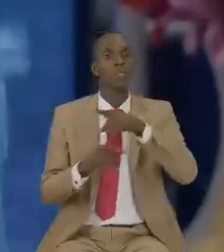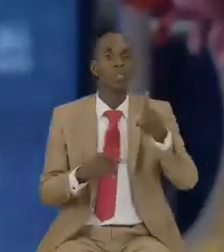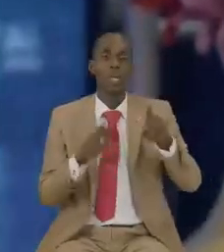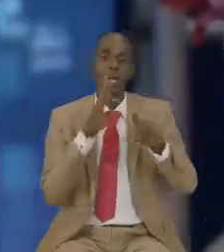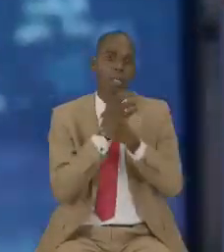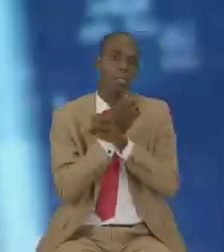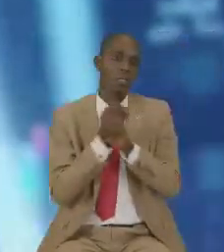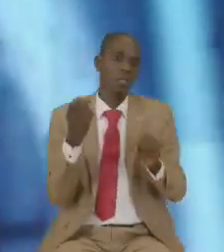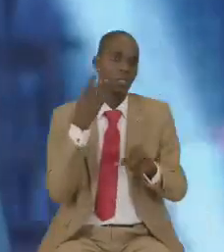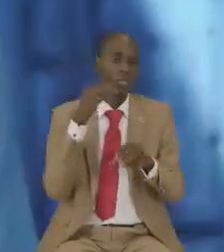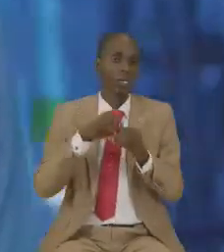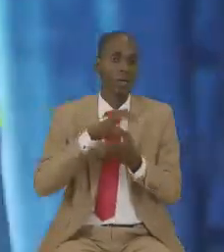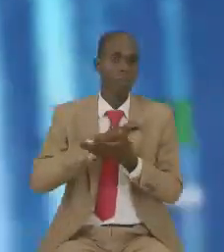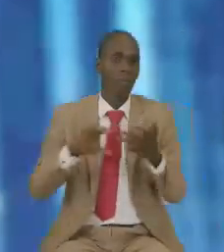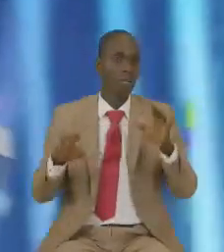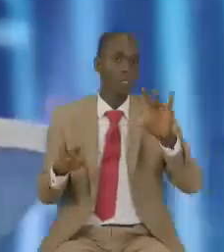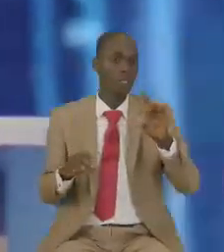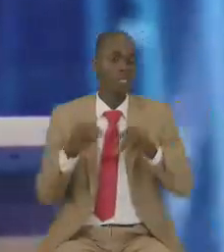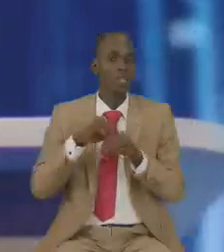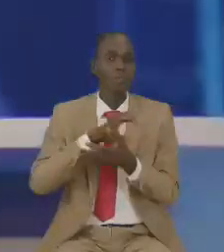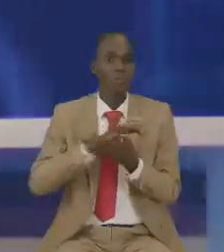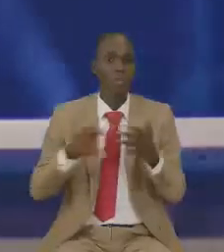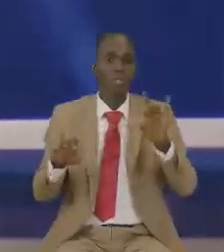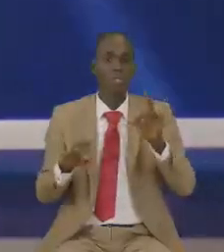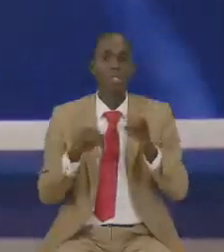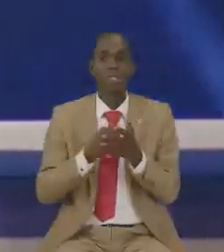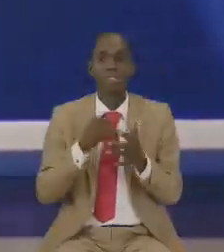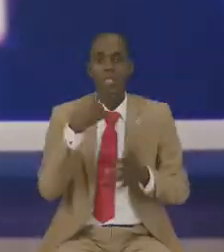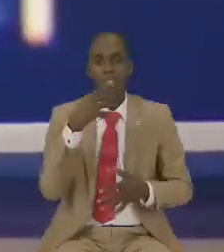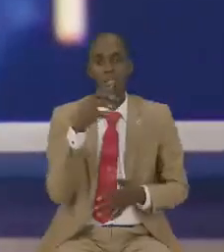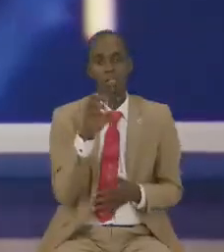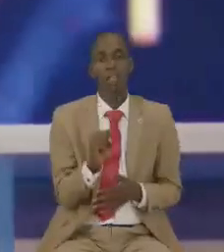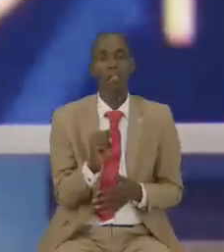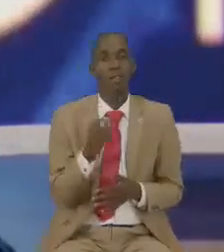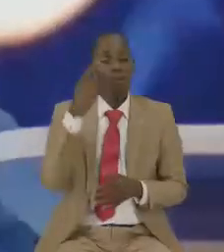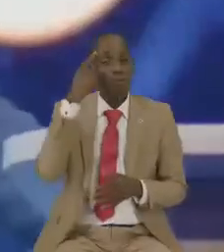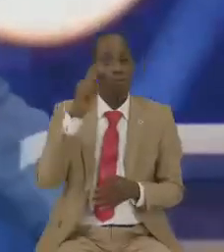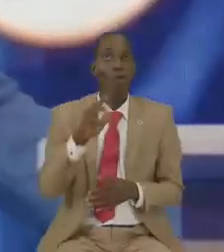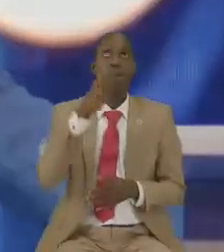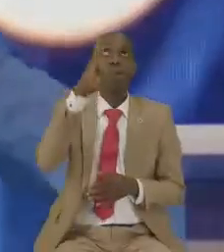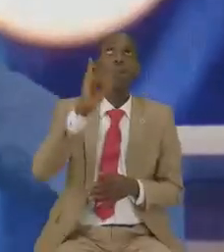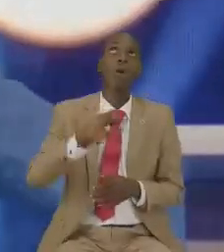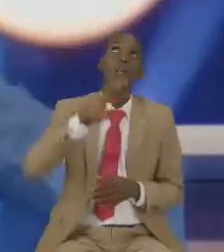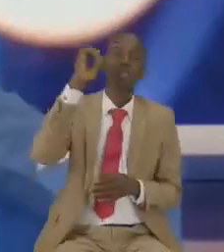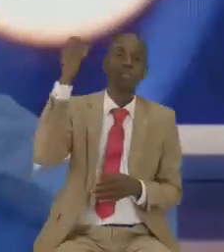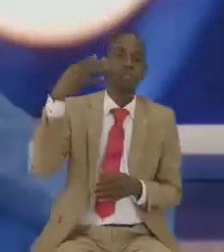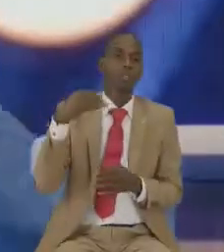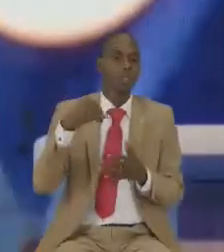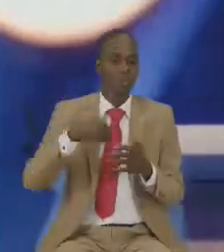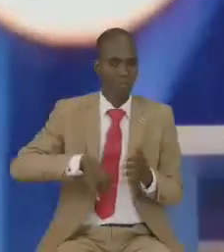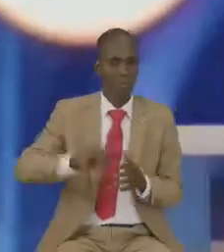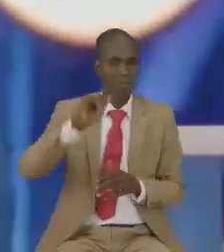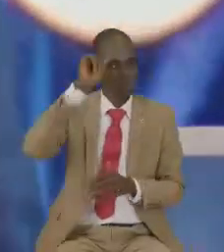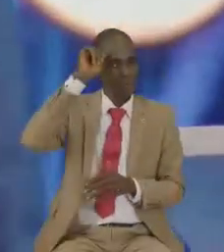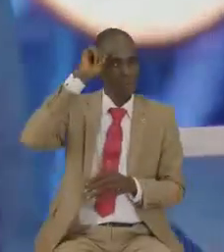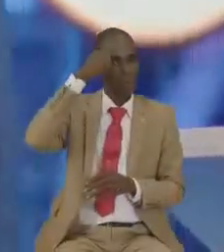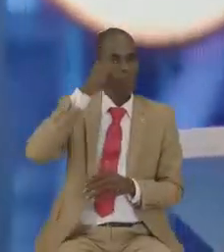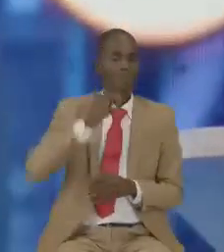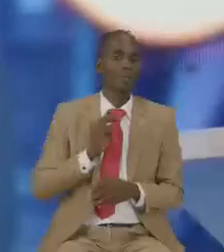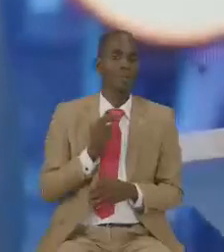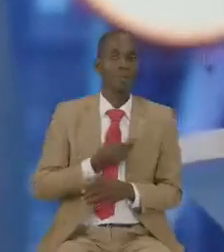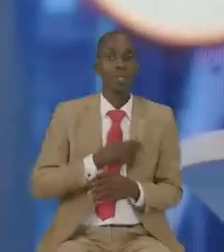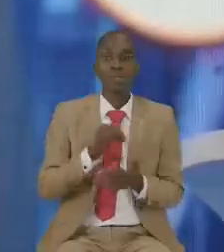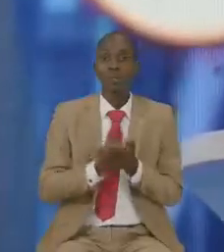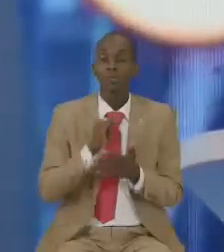verse 8 there. In verse 8 it says, for by grace, it's still reminding us that it is not